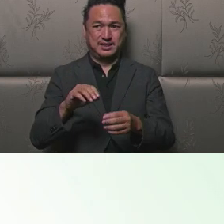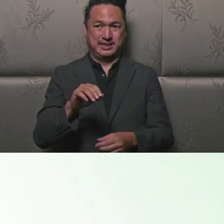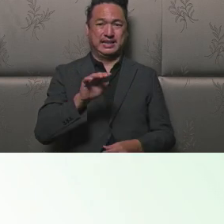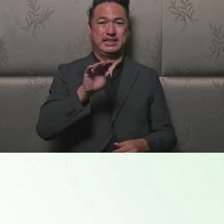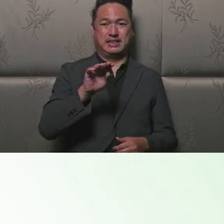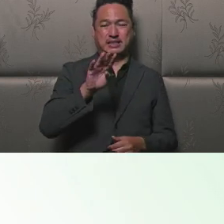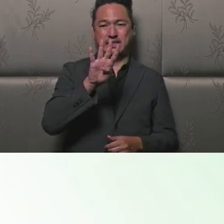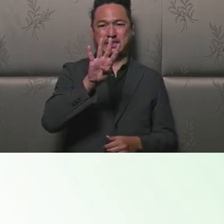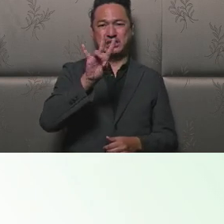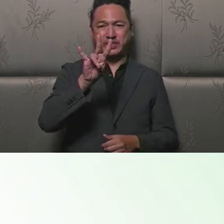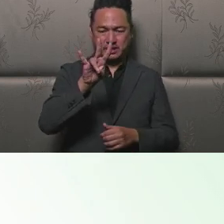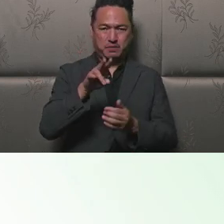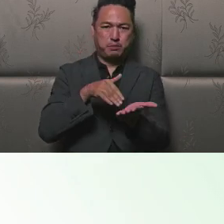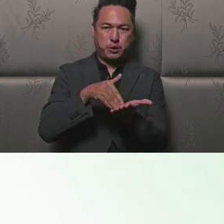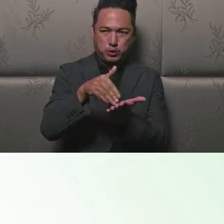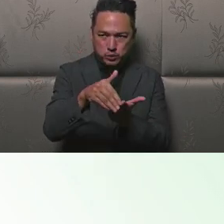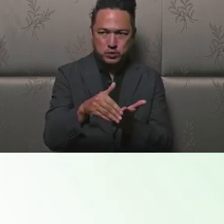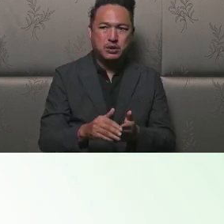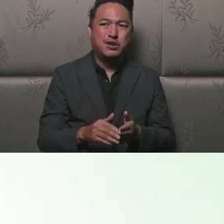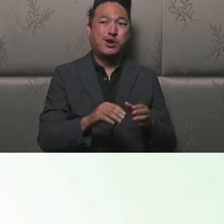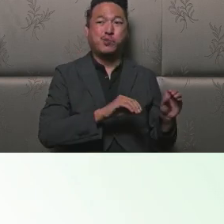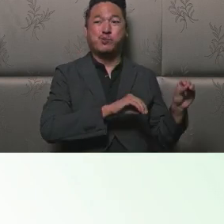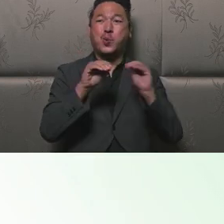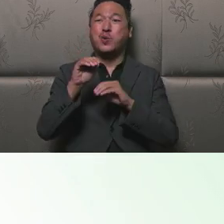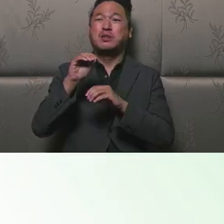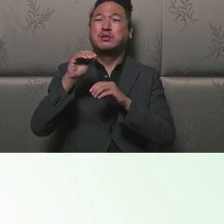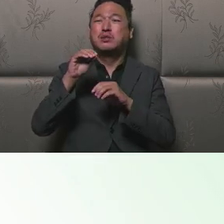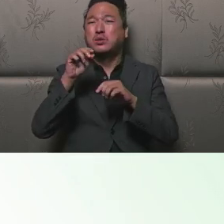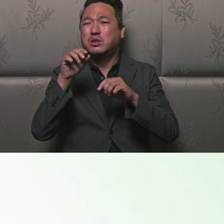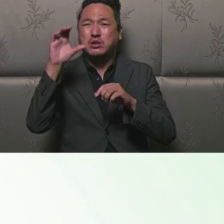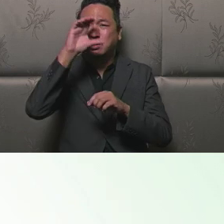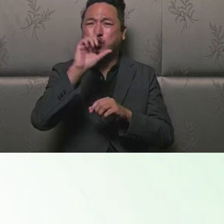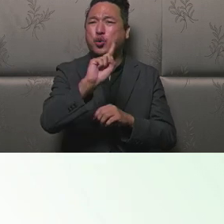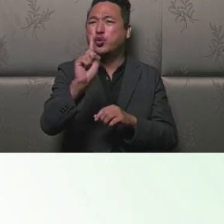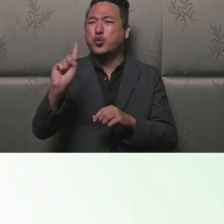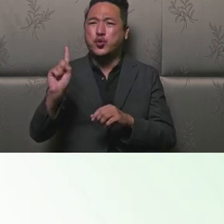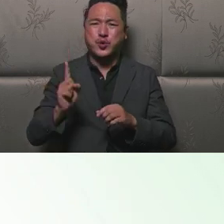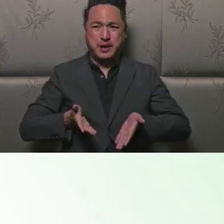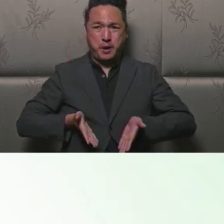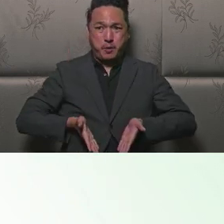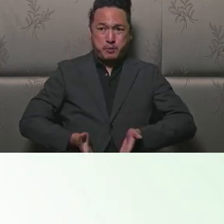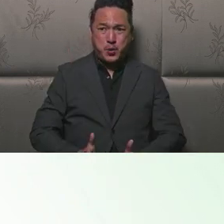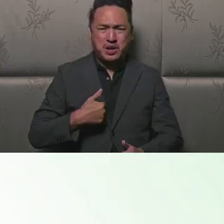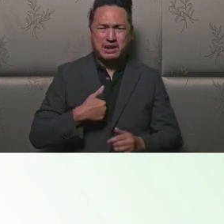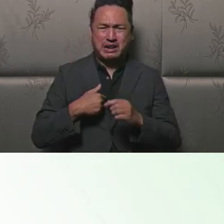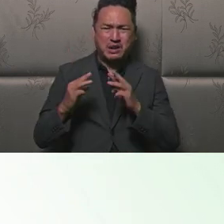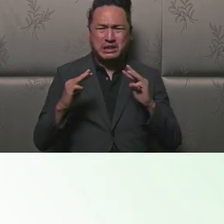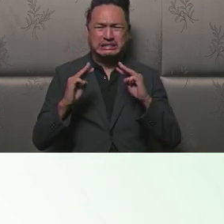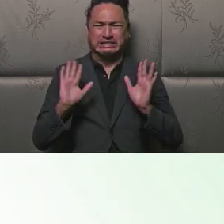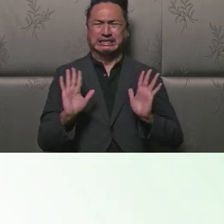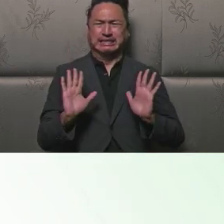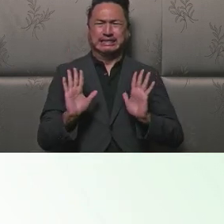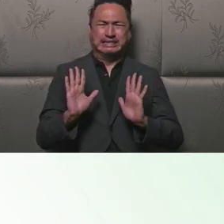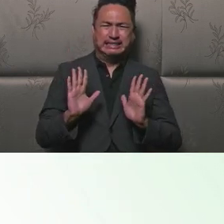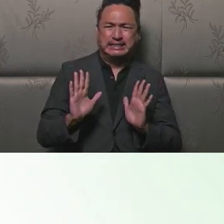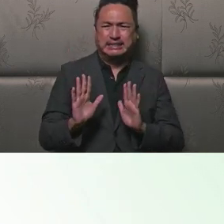who we describe as being in need of international protection. That number grows significantly to 122.6